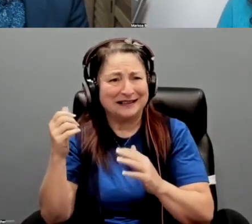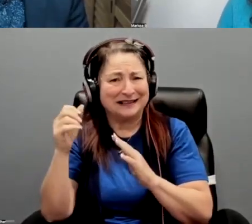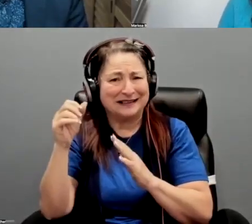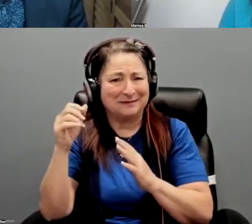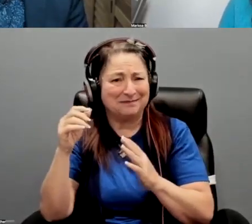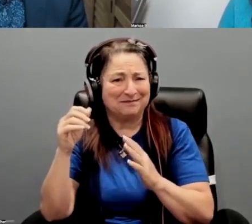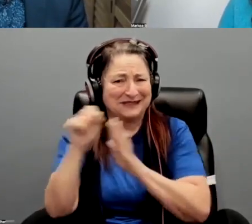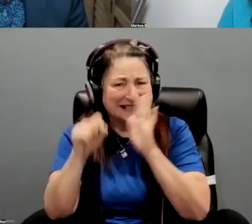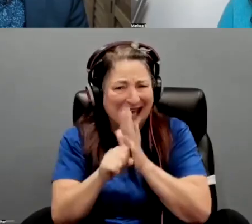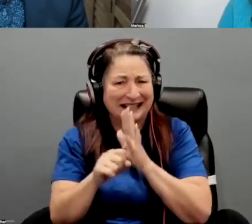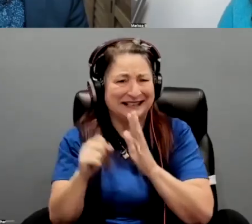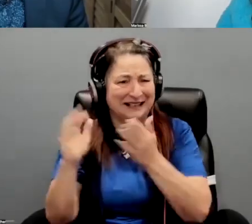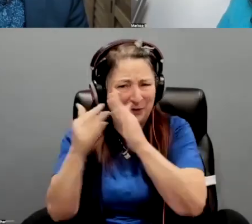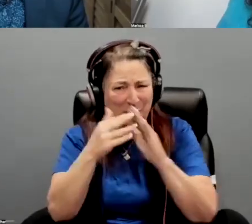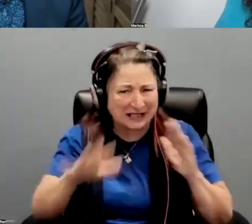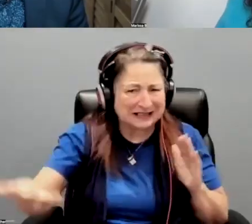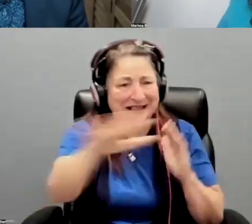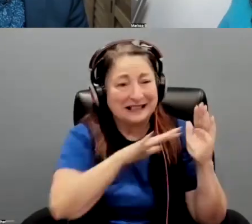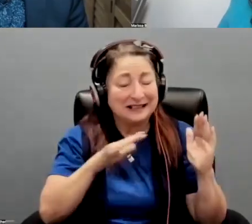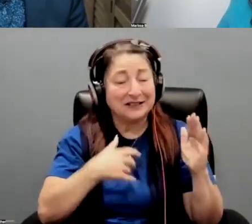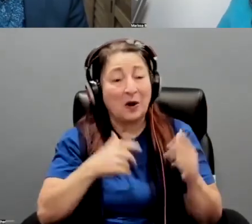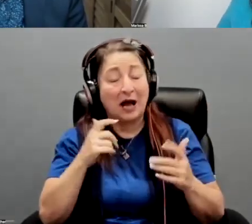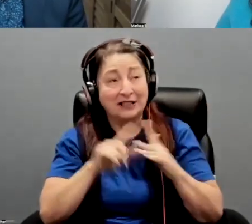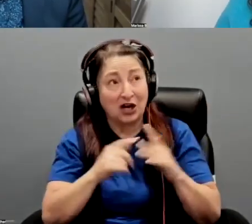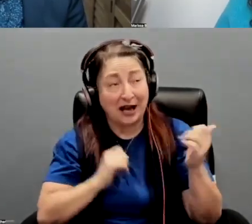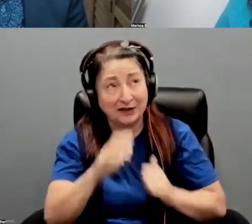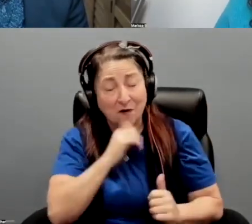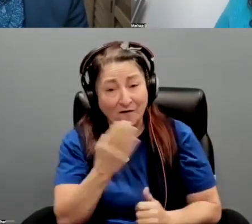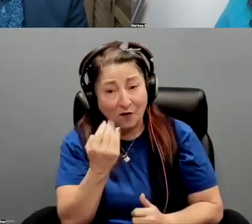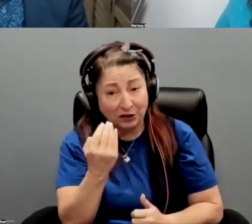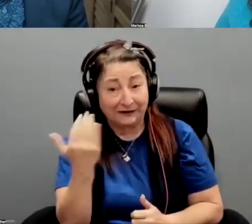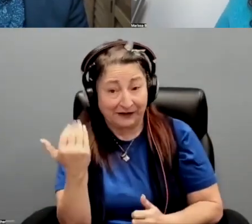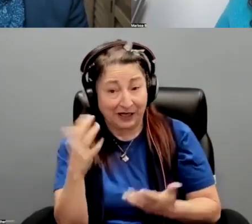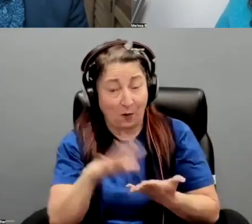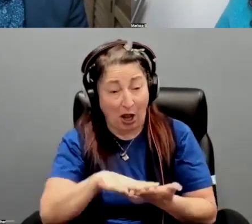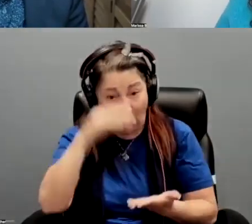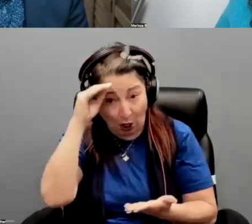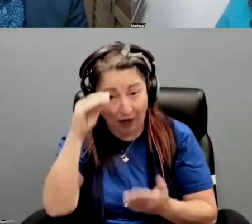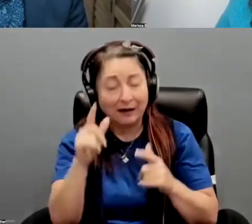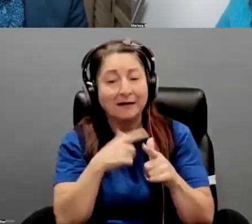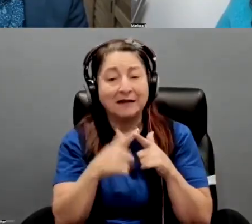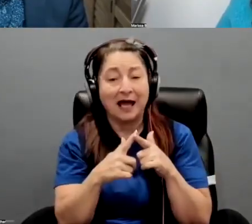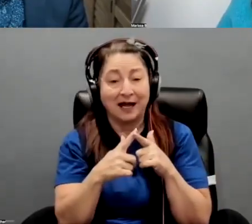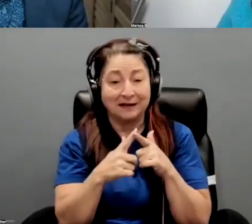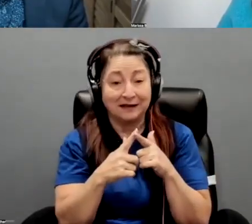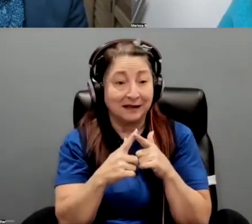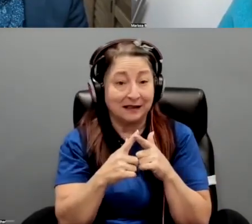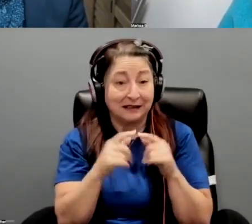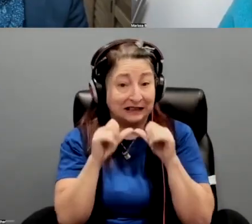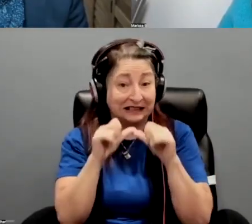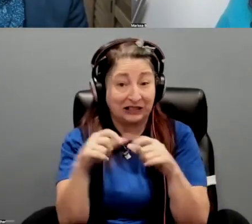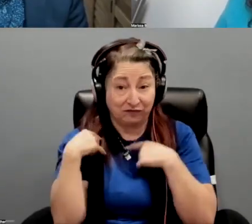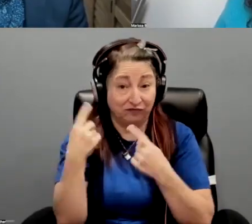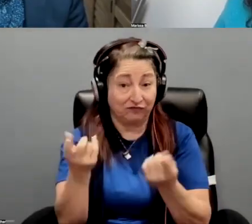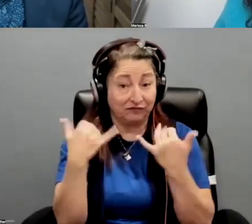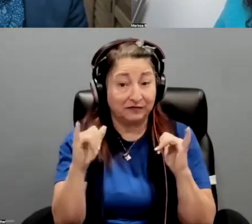was 14 or 15, or just learning and wanting to learn, and then carrying that up until now, whether it